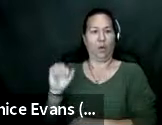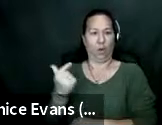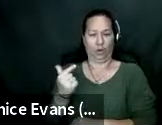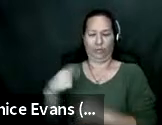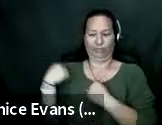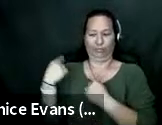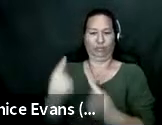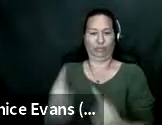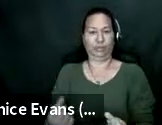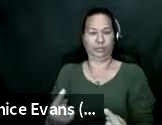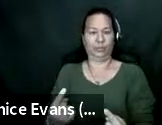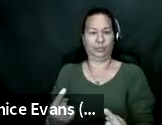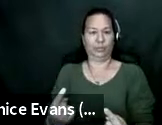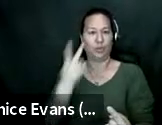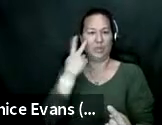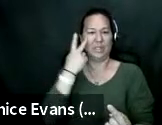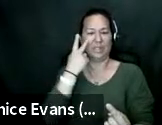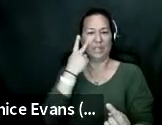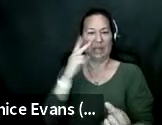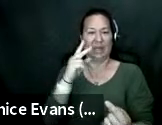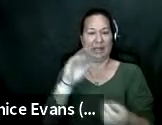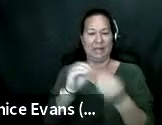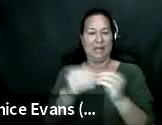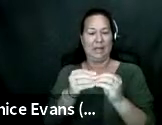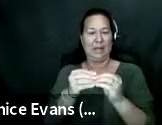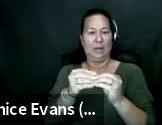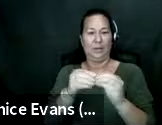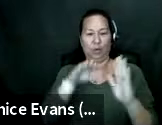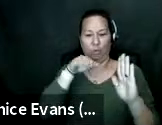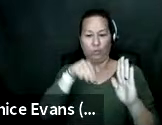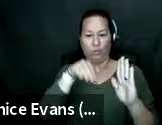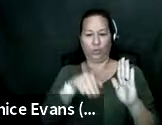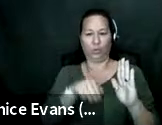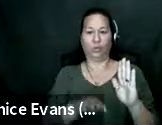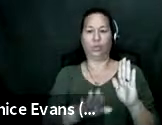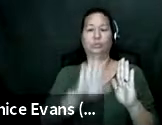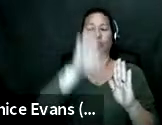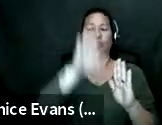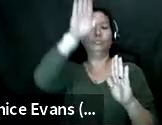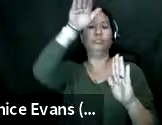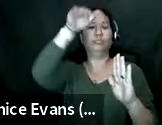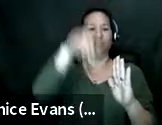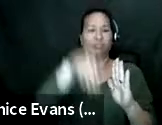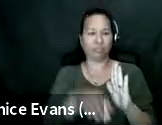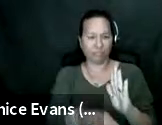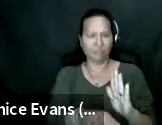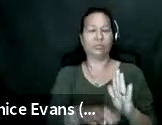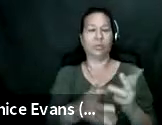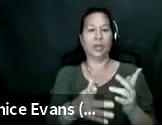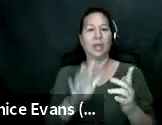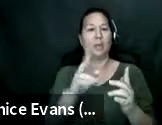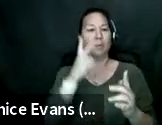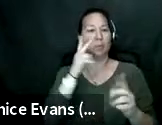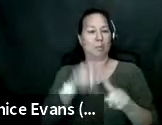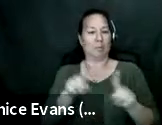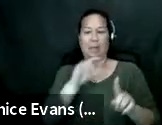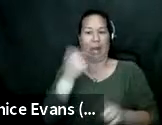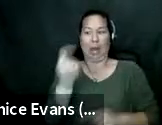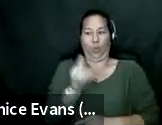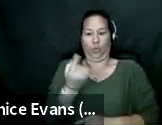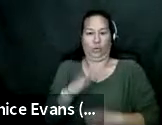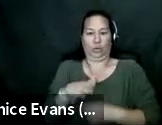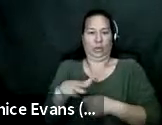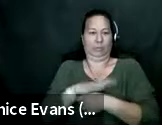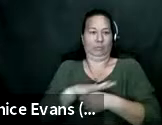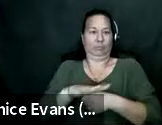huge surge. And one of the hallmarks of the COVID pandemic, not just here, but really across the country, disparities,